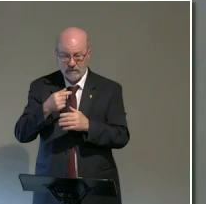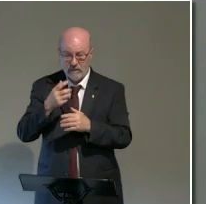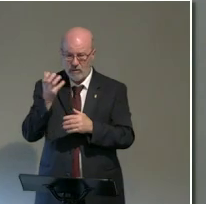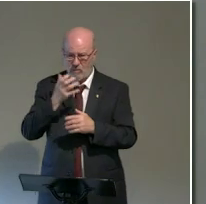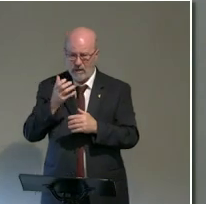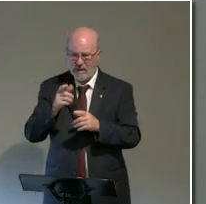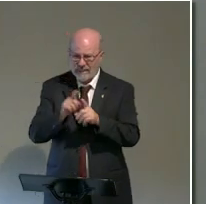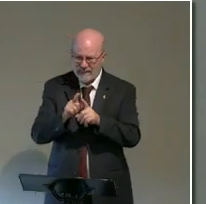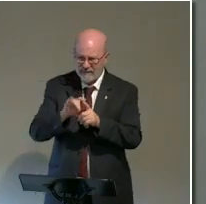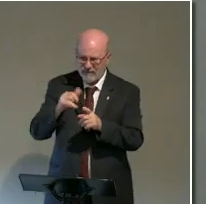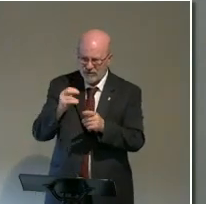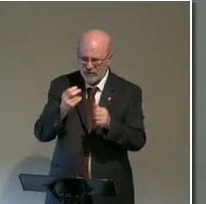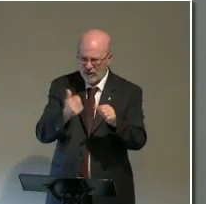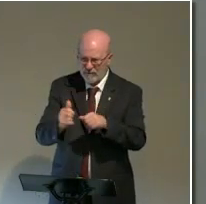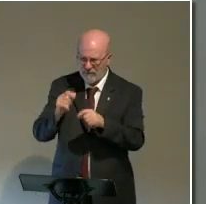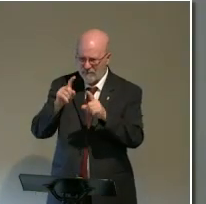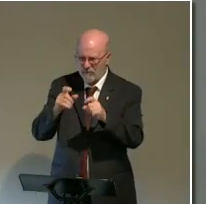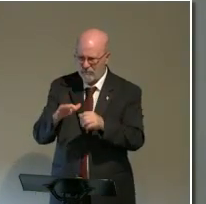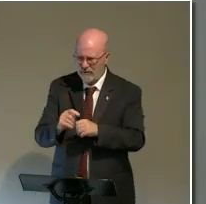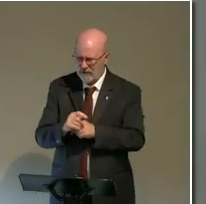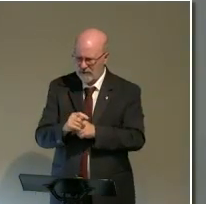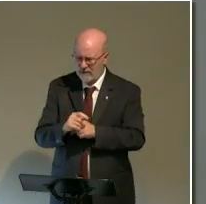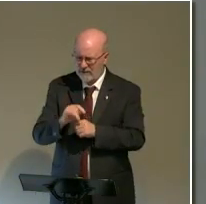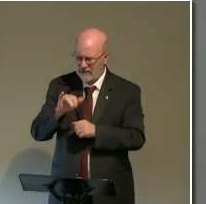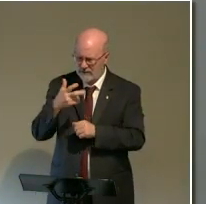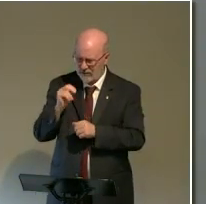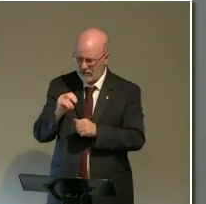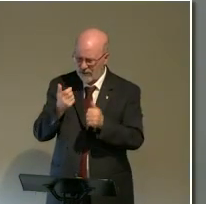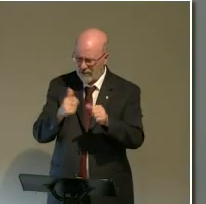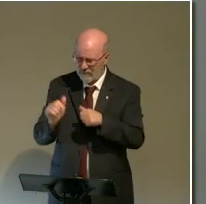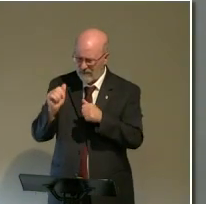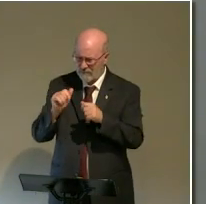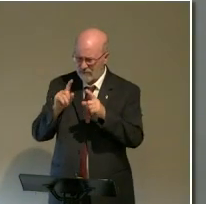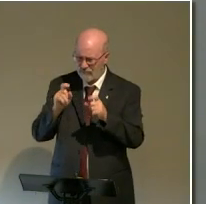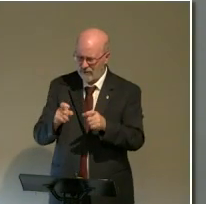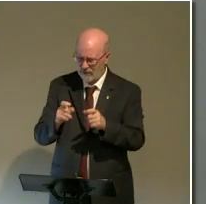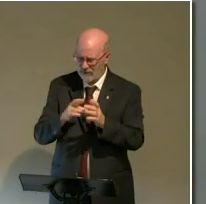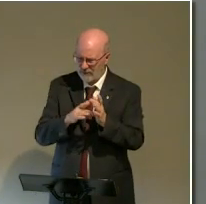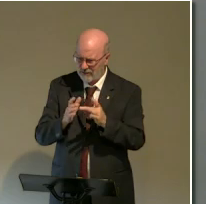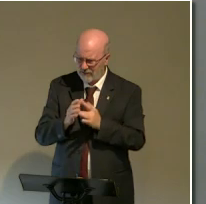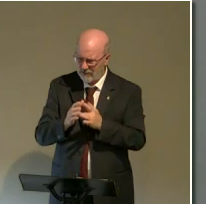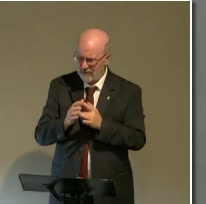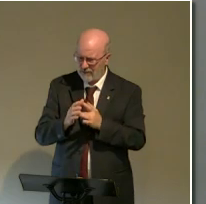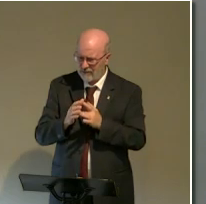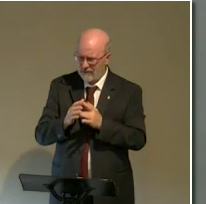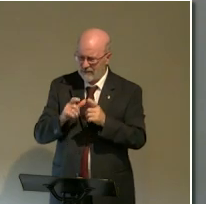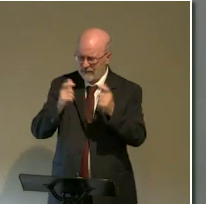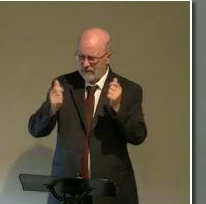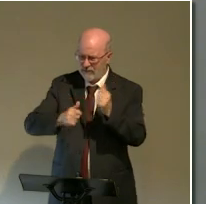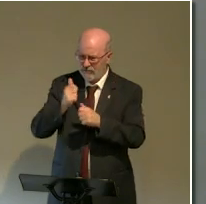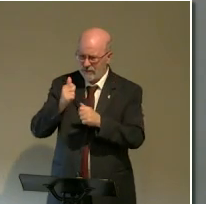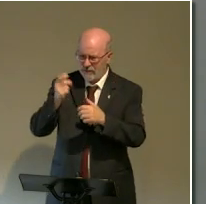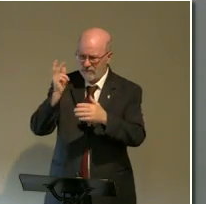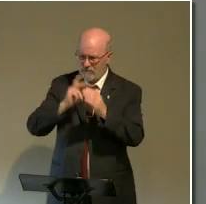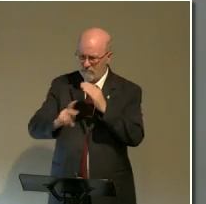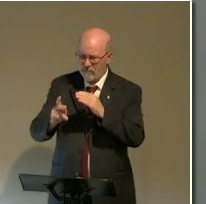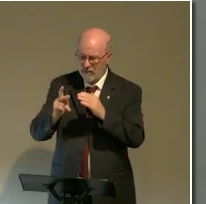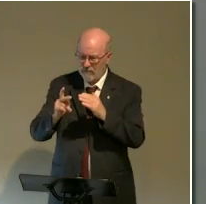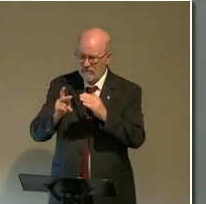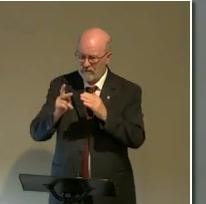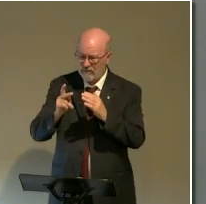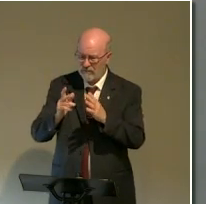wow, even he questioned it. John the Baptist, right? The greatest prophet.